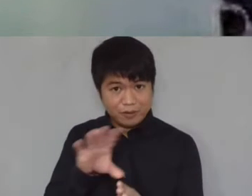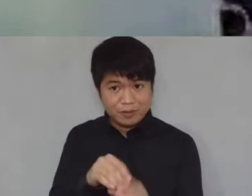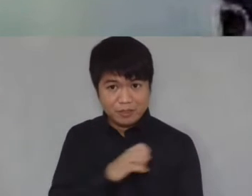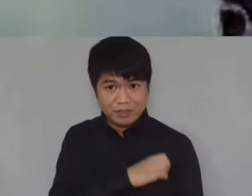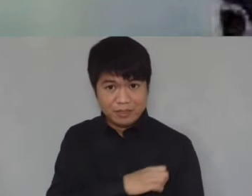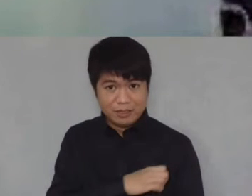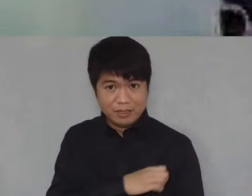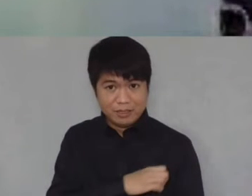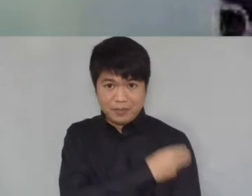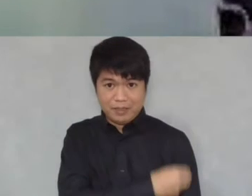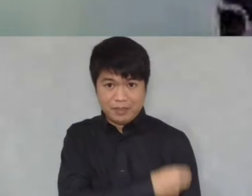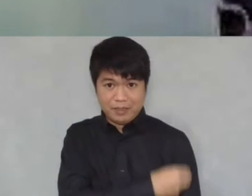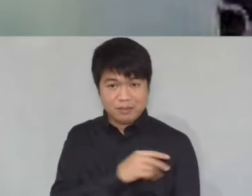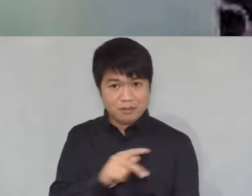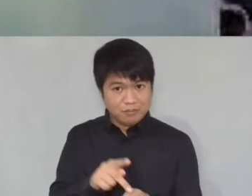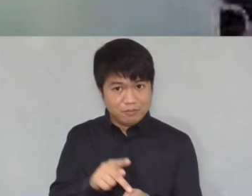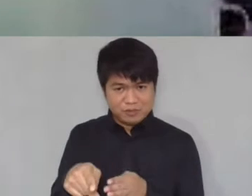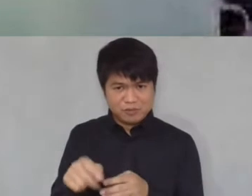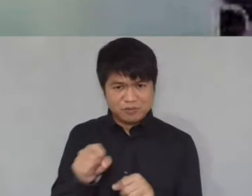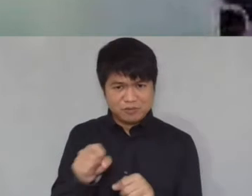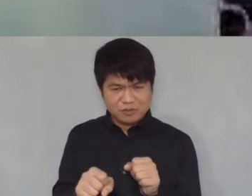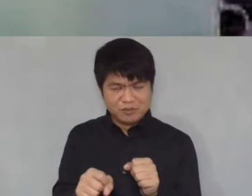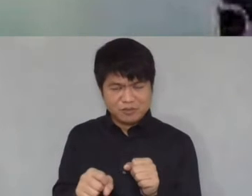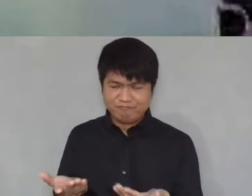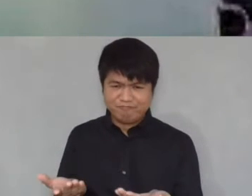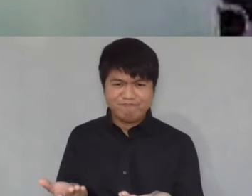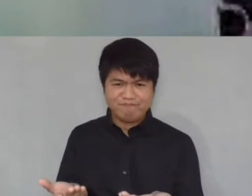the Code of Ethics of the medical profession, and